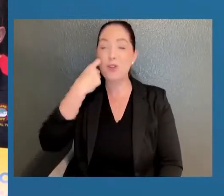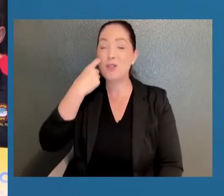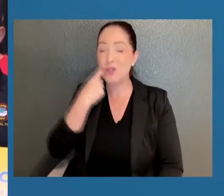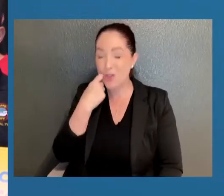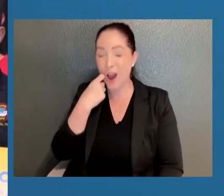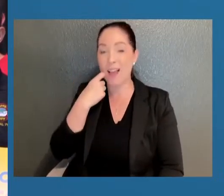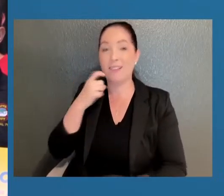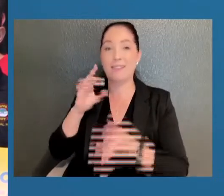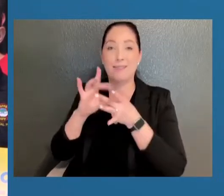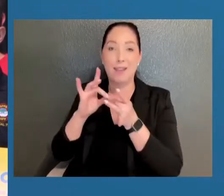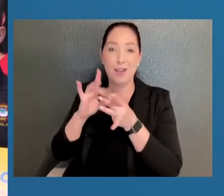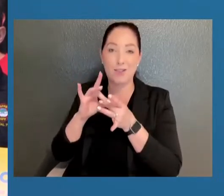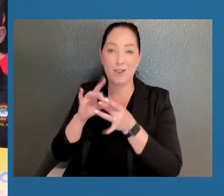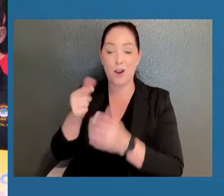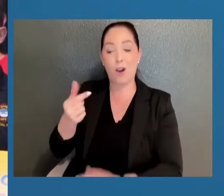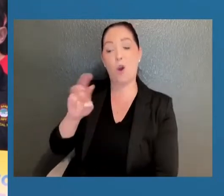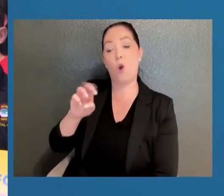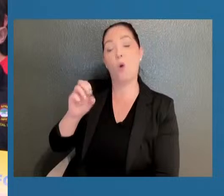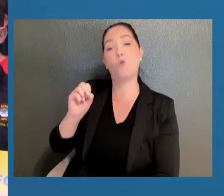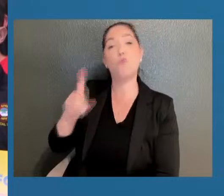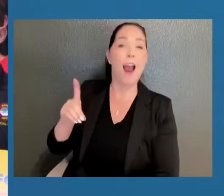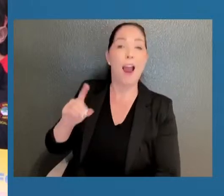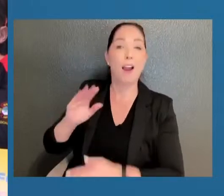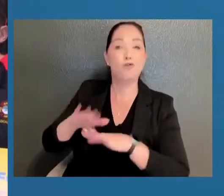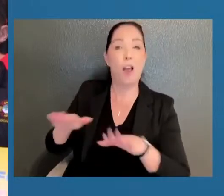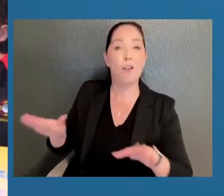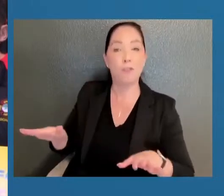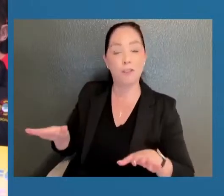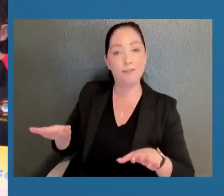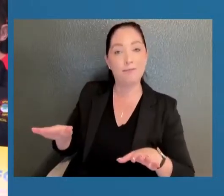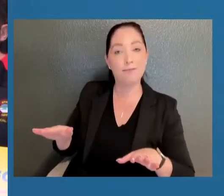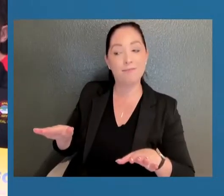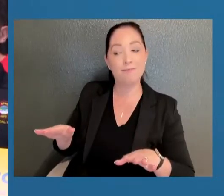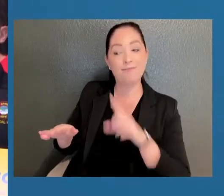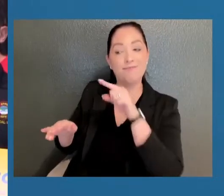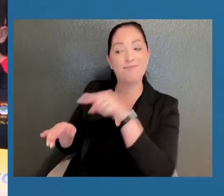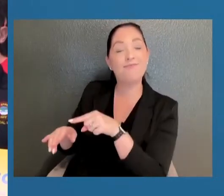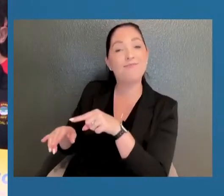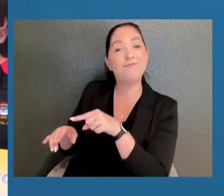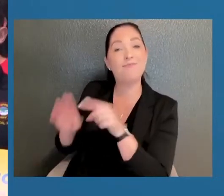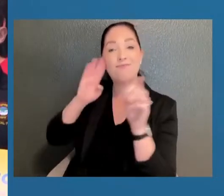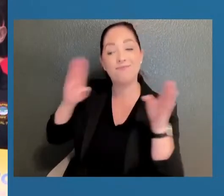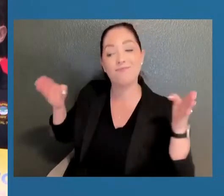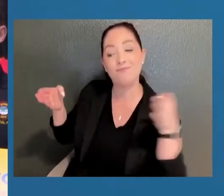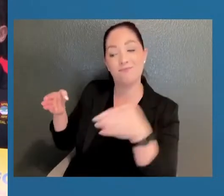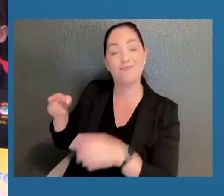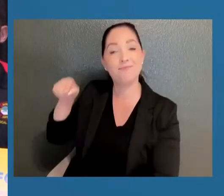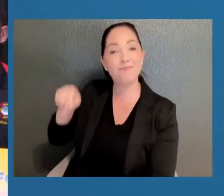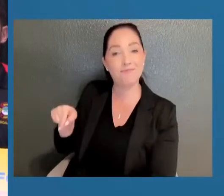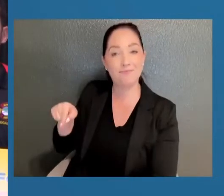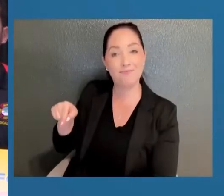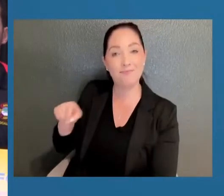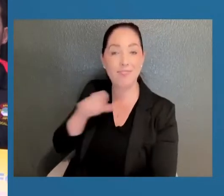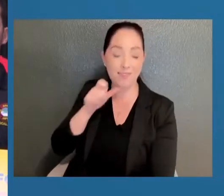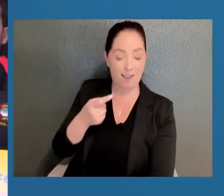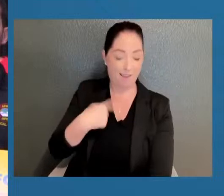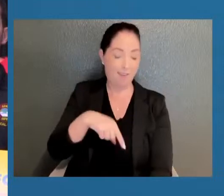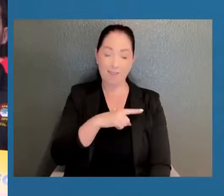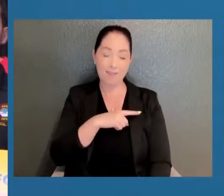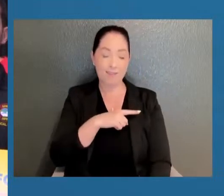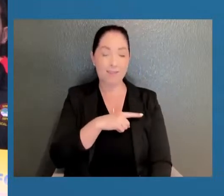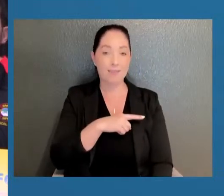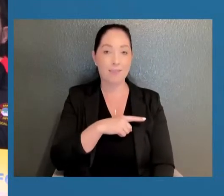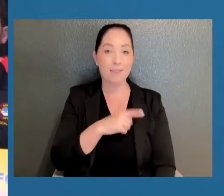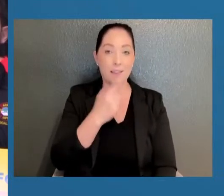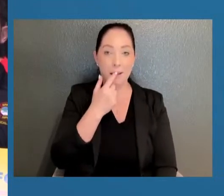them. It's not about us. So I ask you this. When you go to the polls, November, don't vote